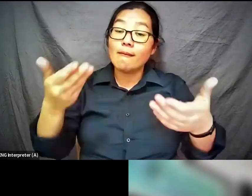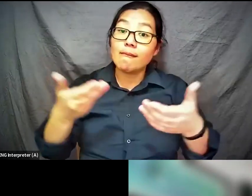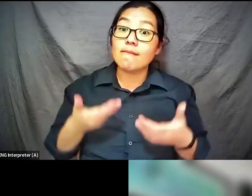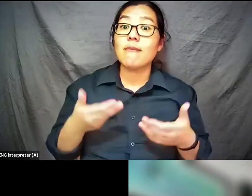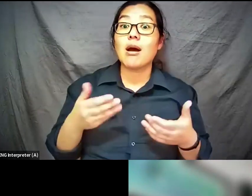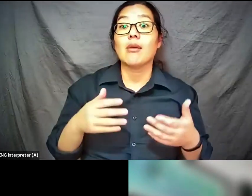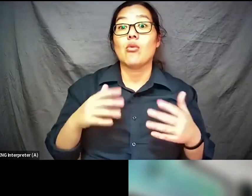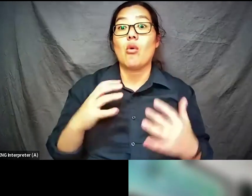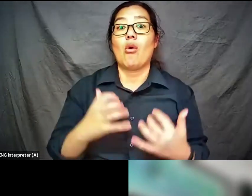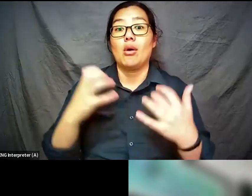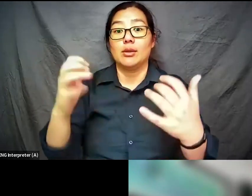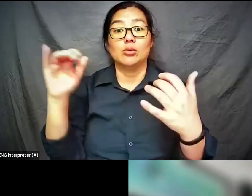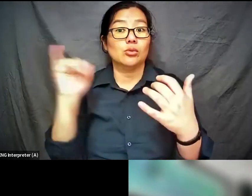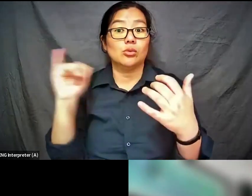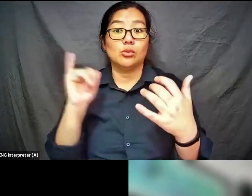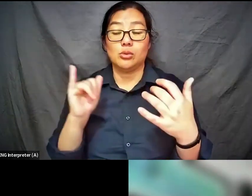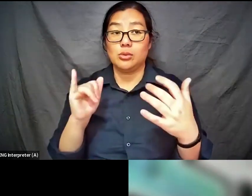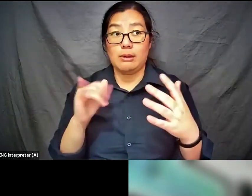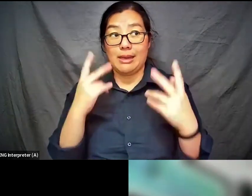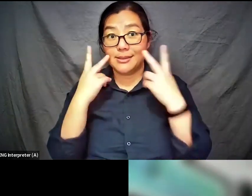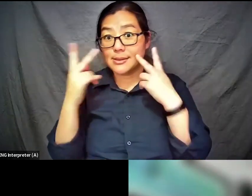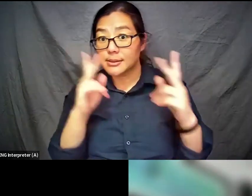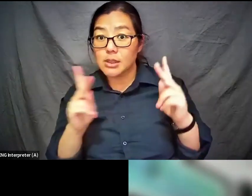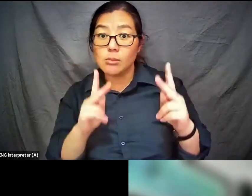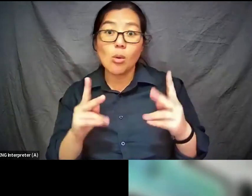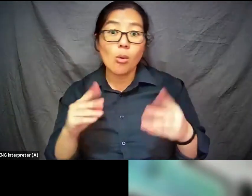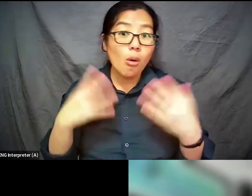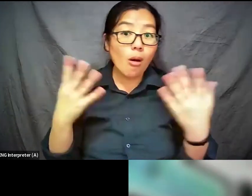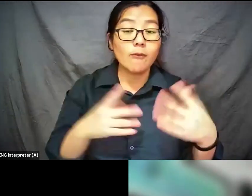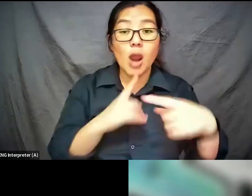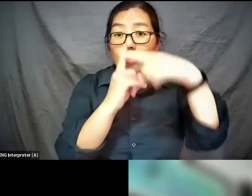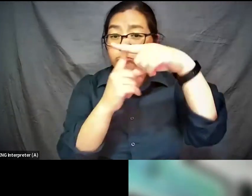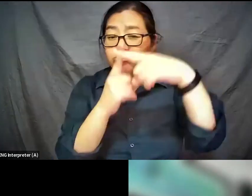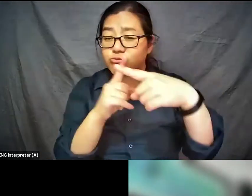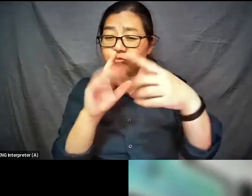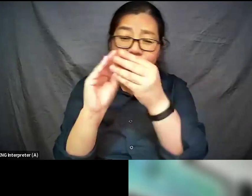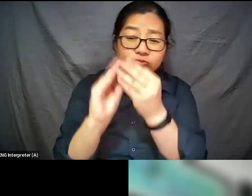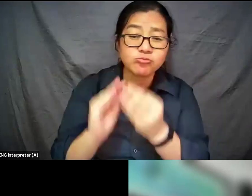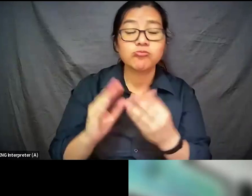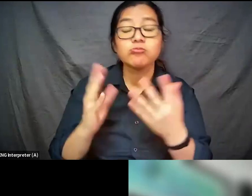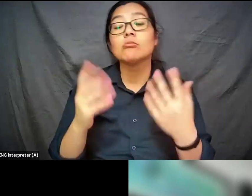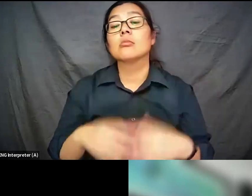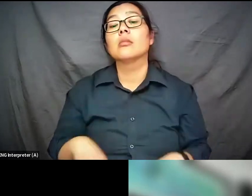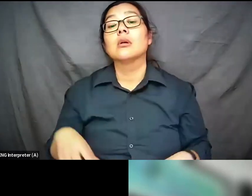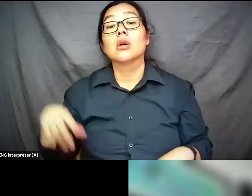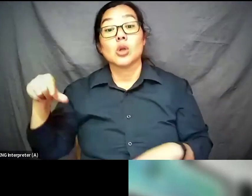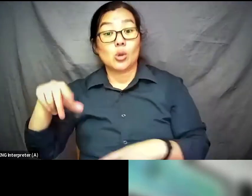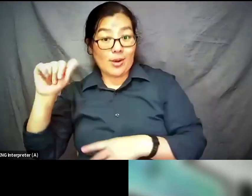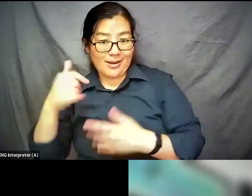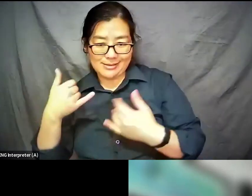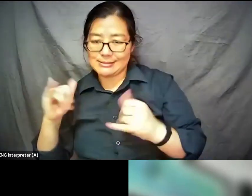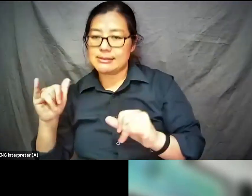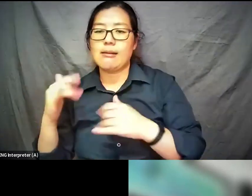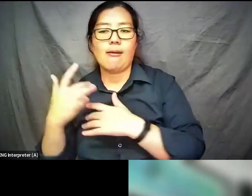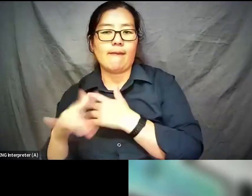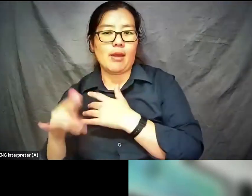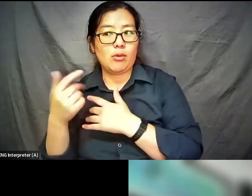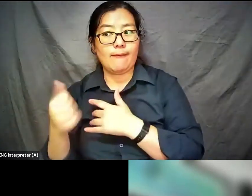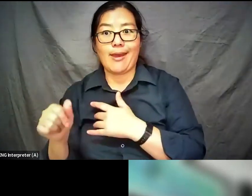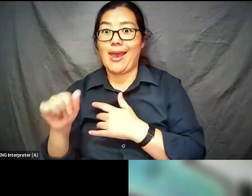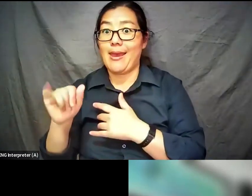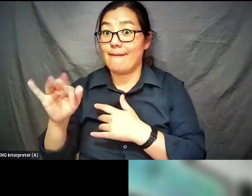template for moving forward on this, understanding, centering the folks that are going to be a part of it and saying like, this is our